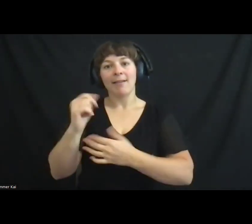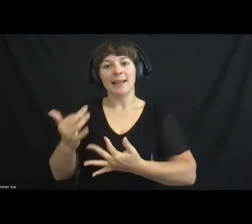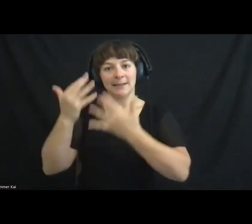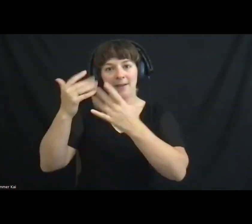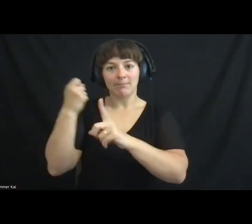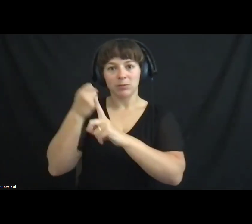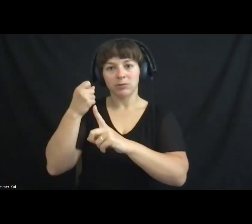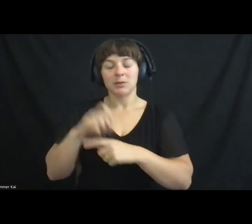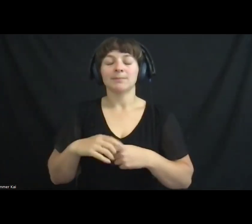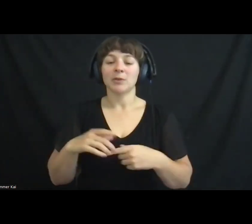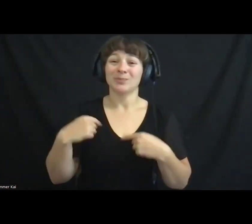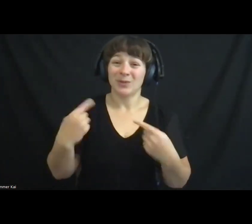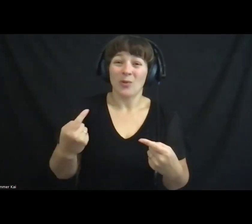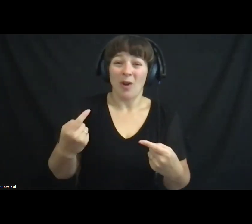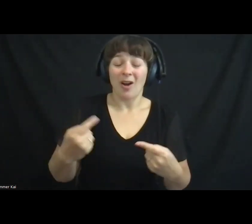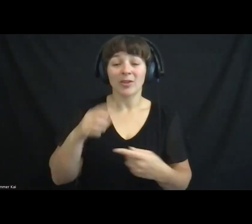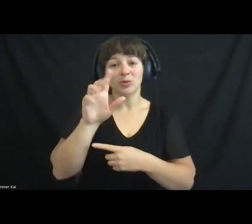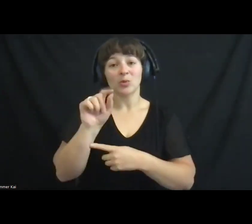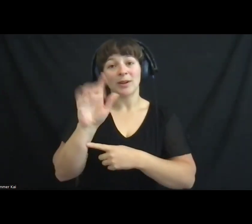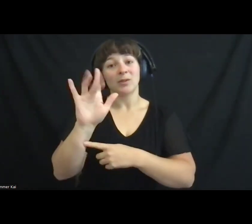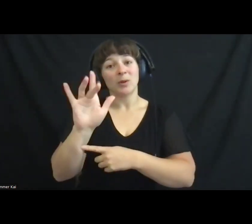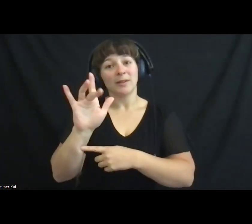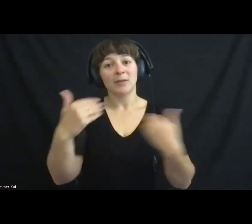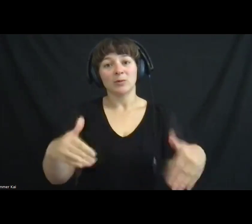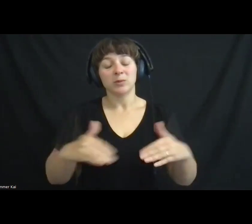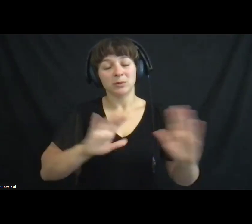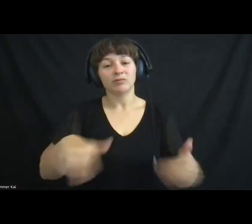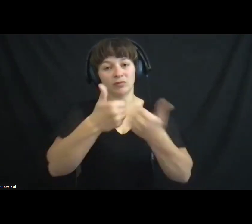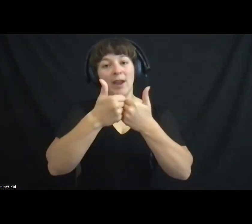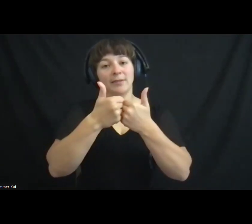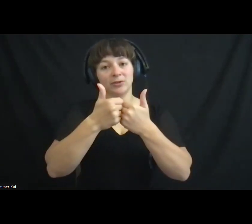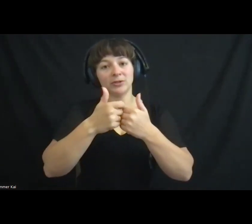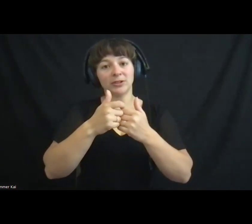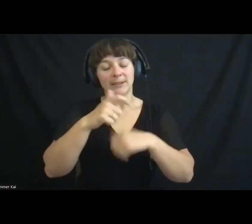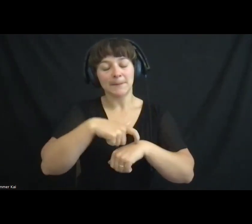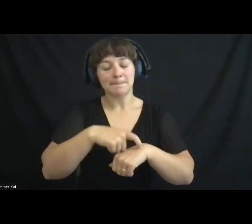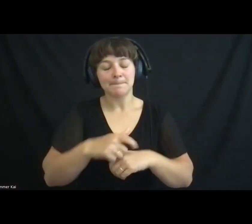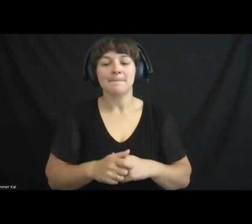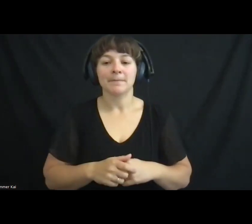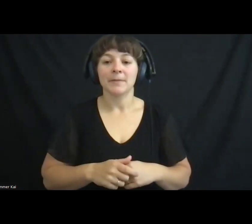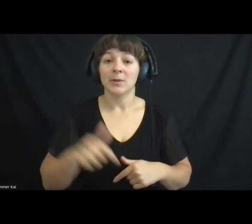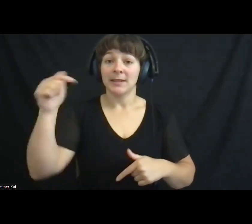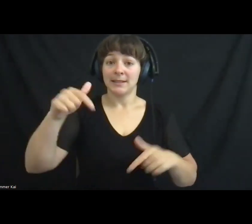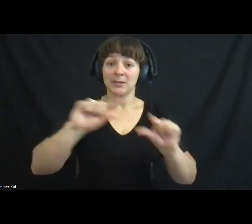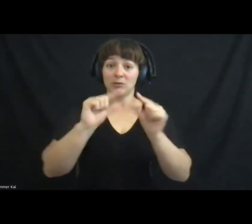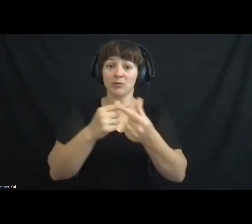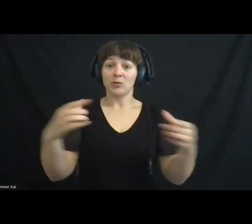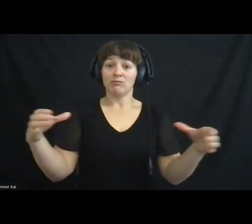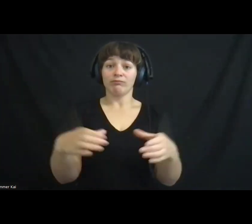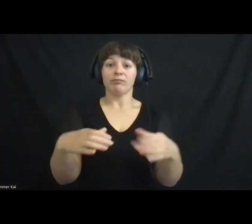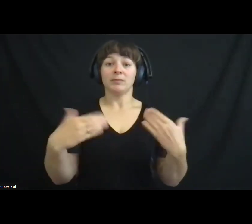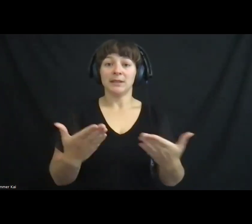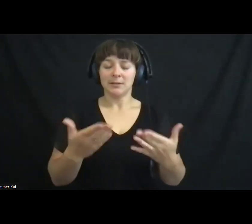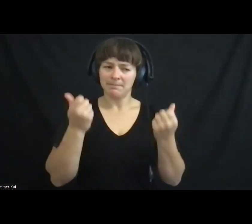far 2025 has been a challenging time. And this group is made up of many of you who are very